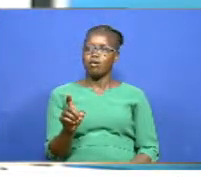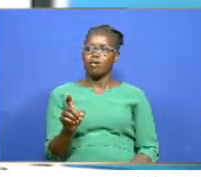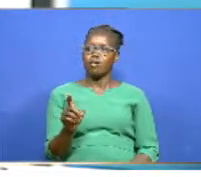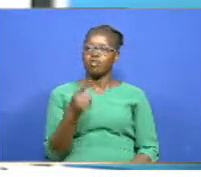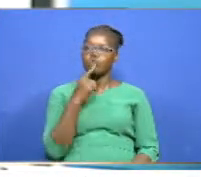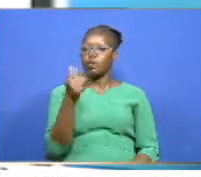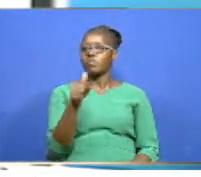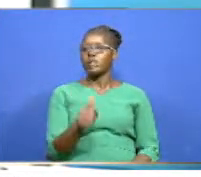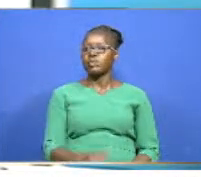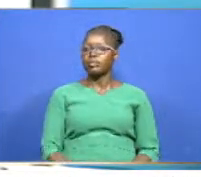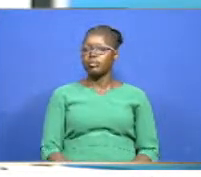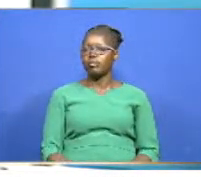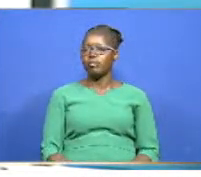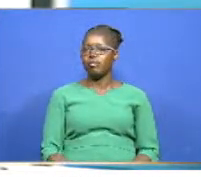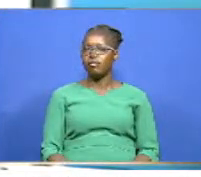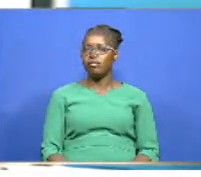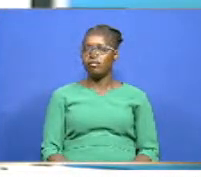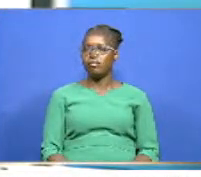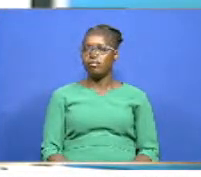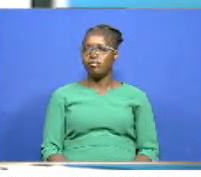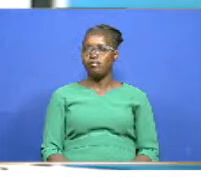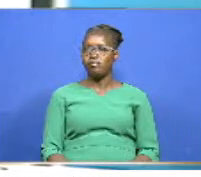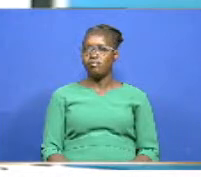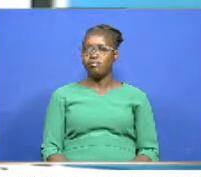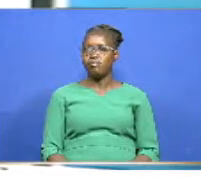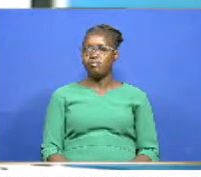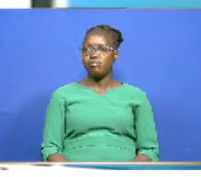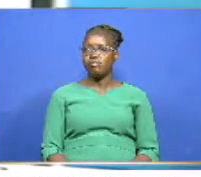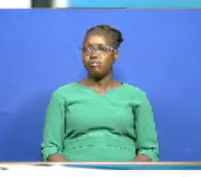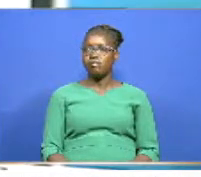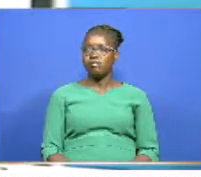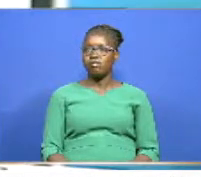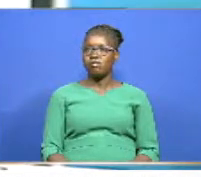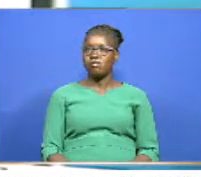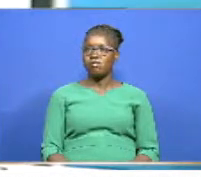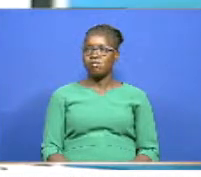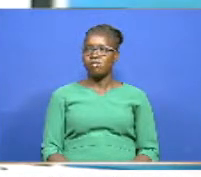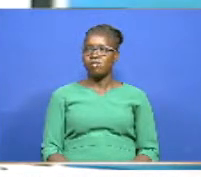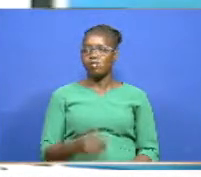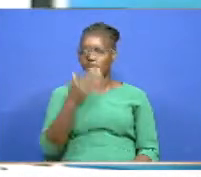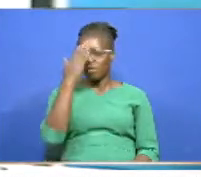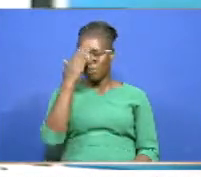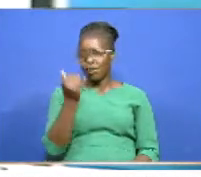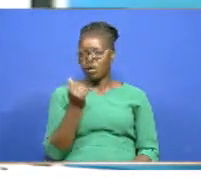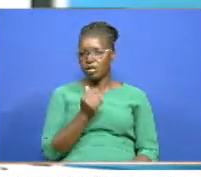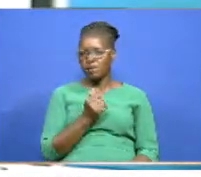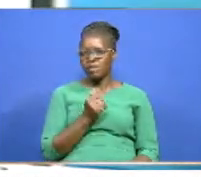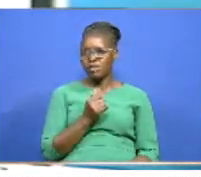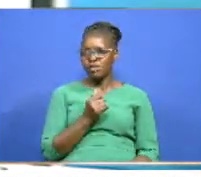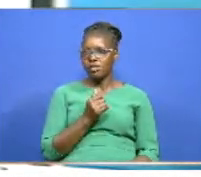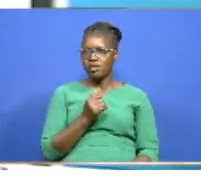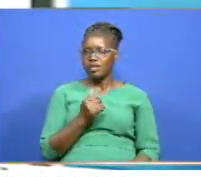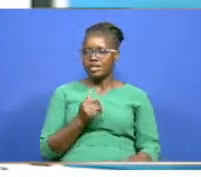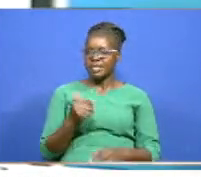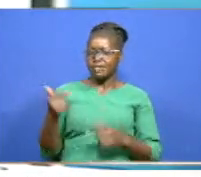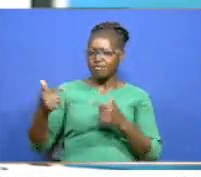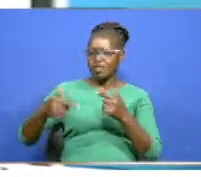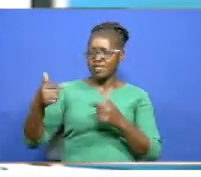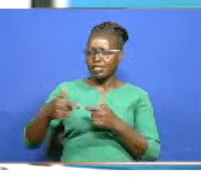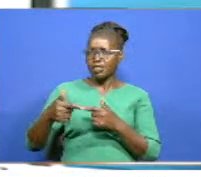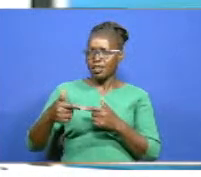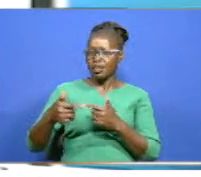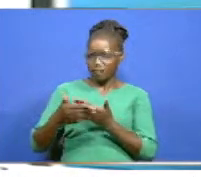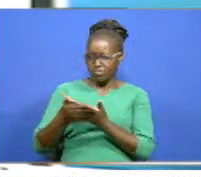convinced. Because in the cocoons, you'll be hustler movement, but then within